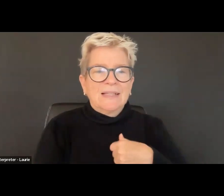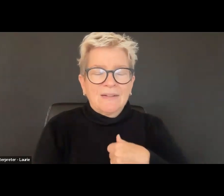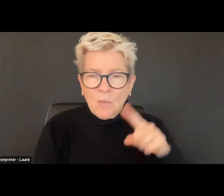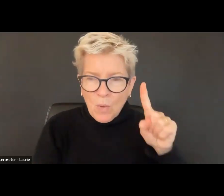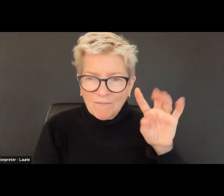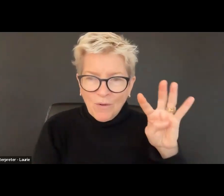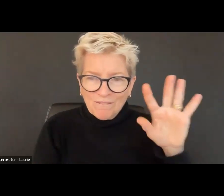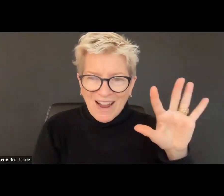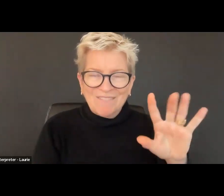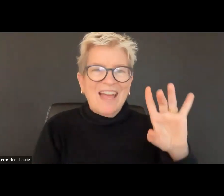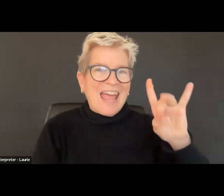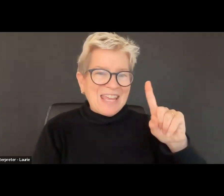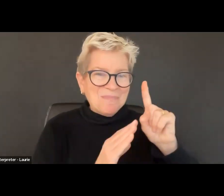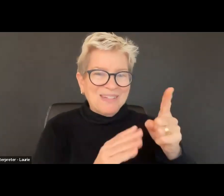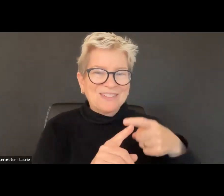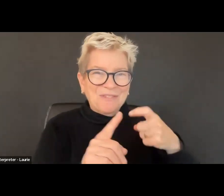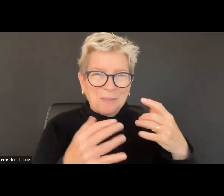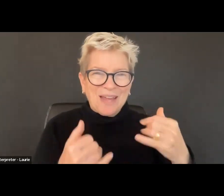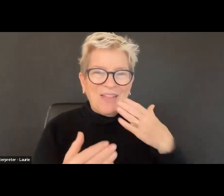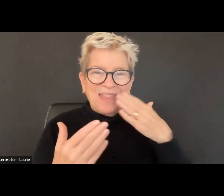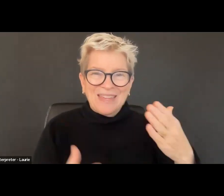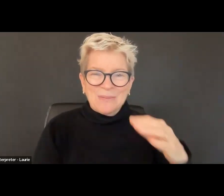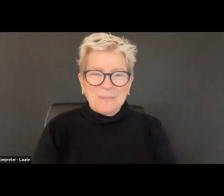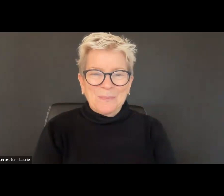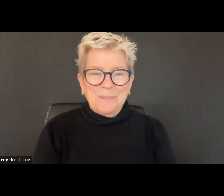1:45. See you in 8 minutes. Thanks, everyone.